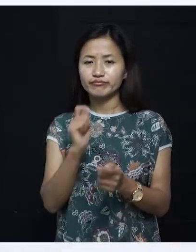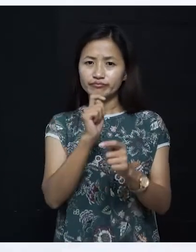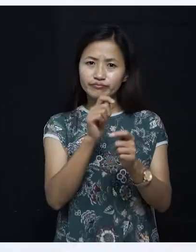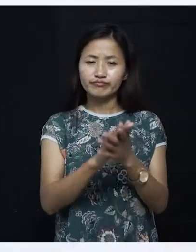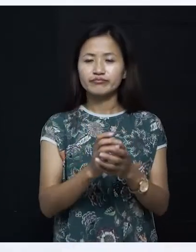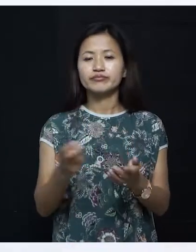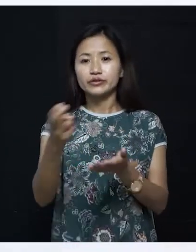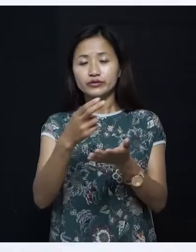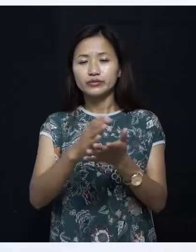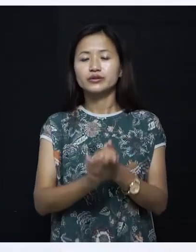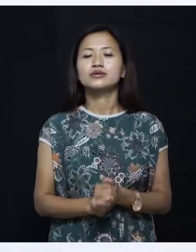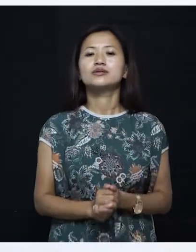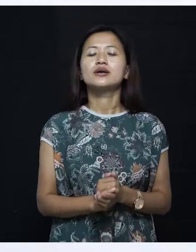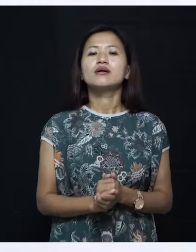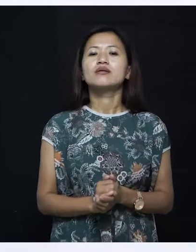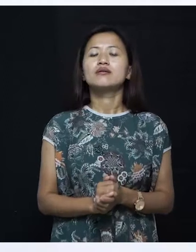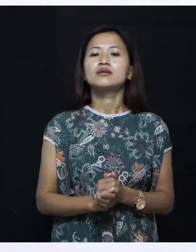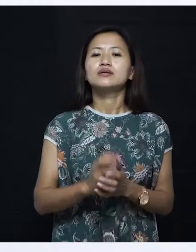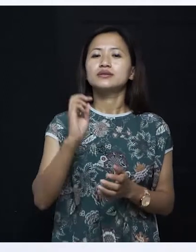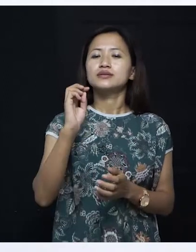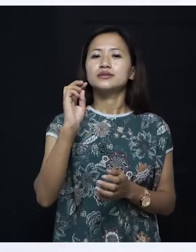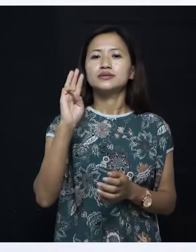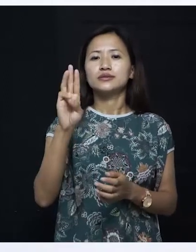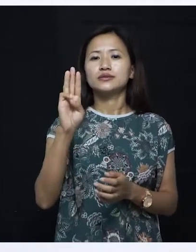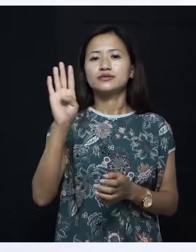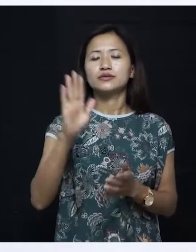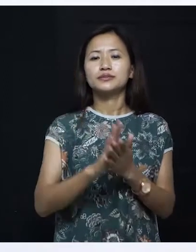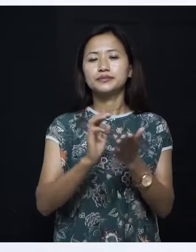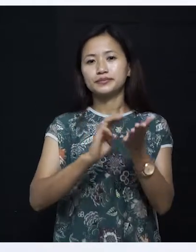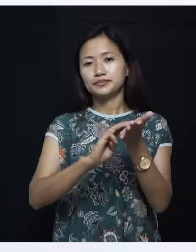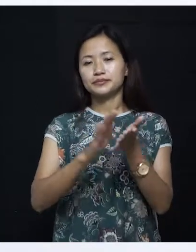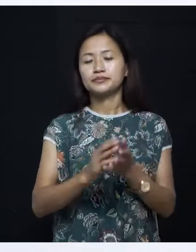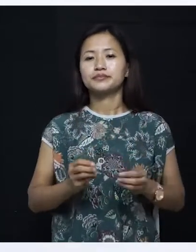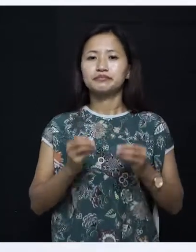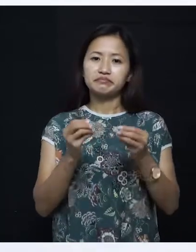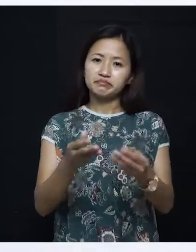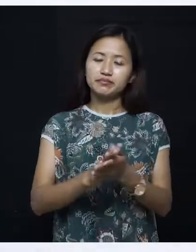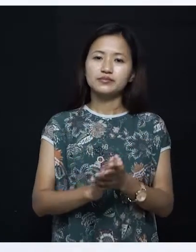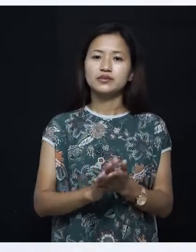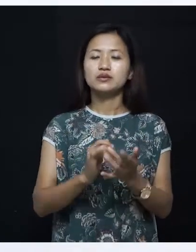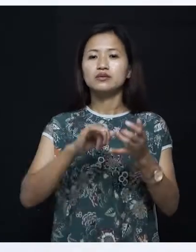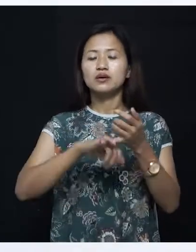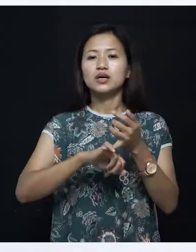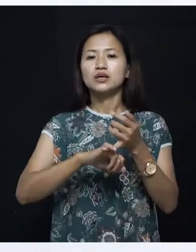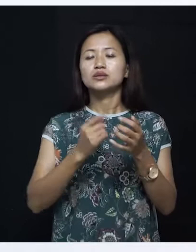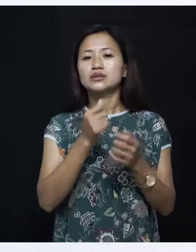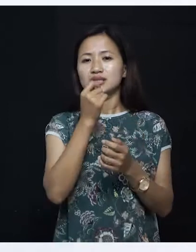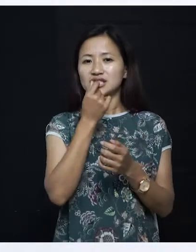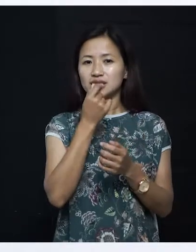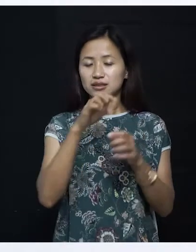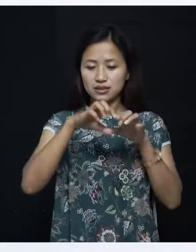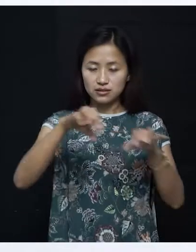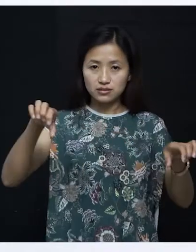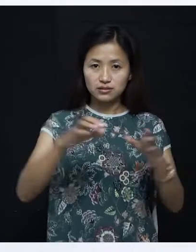this cultivation. Okay, 34 millions of Indians, they depend on this sugar cultivation.